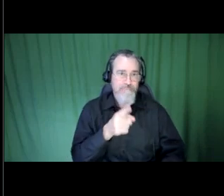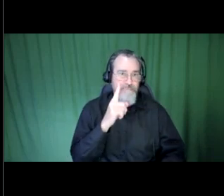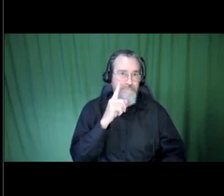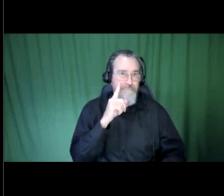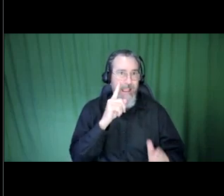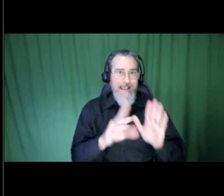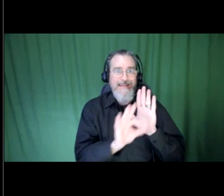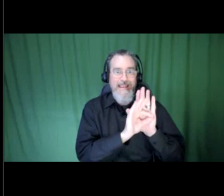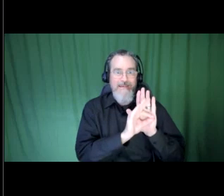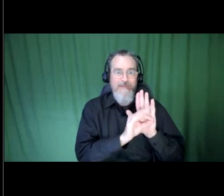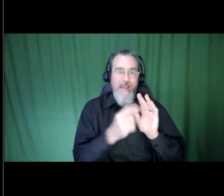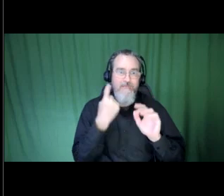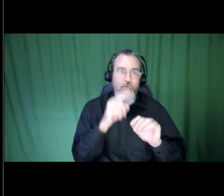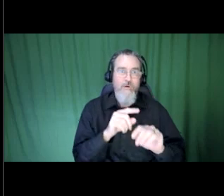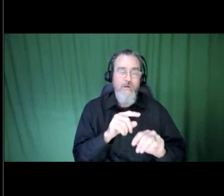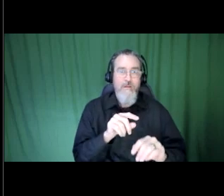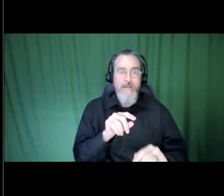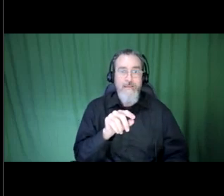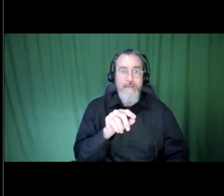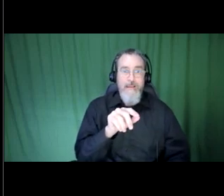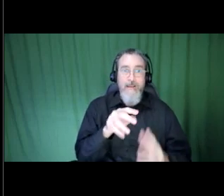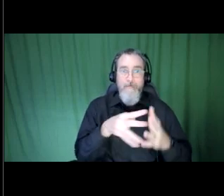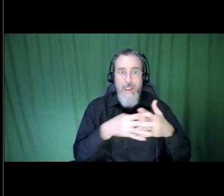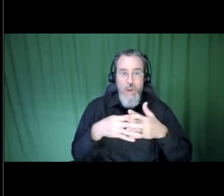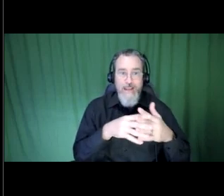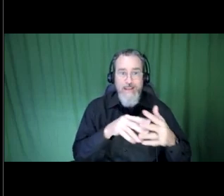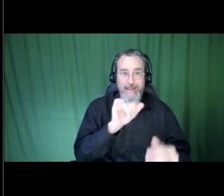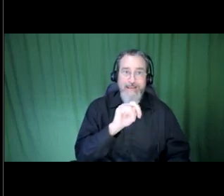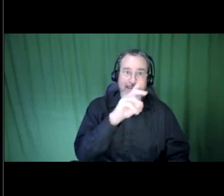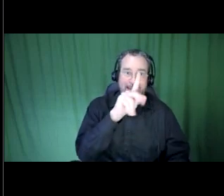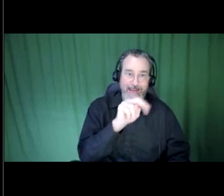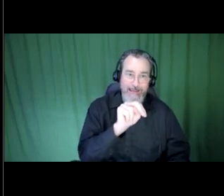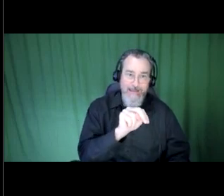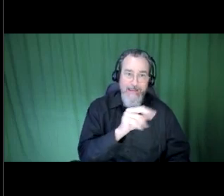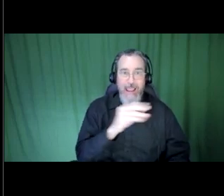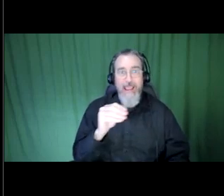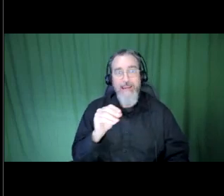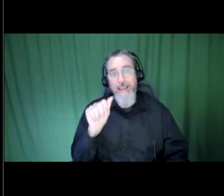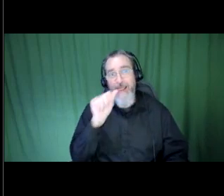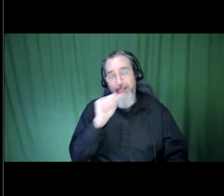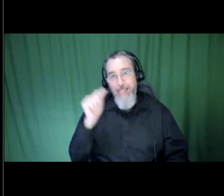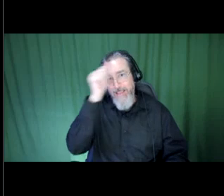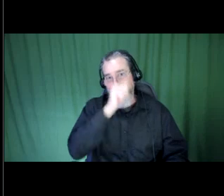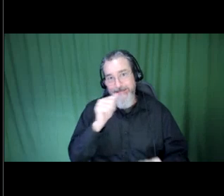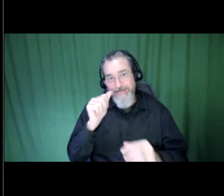Alaska Native in the last academic year. Next slide, please.